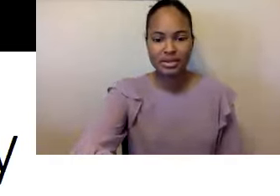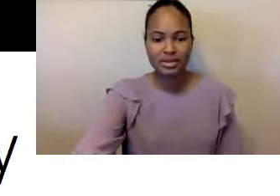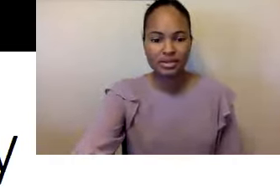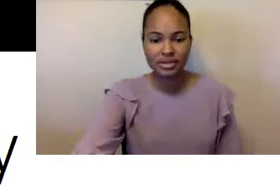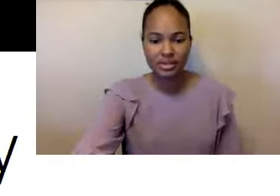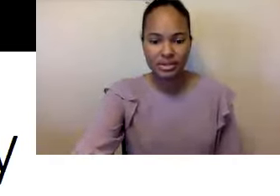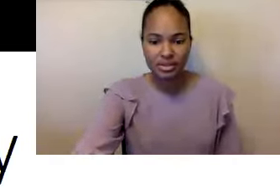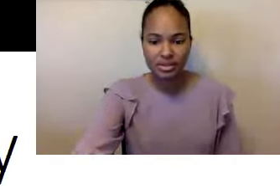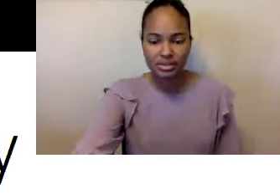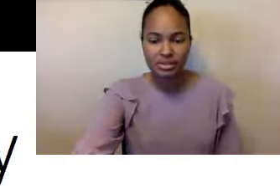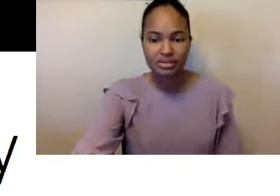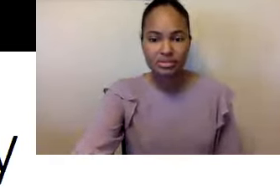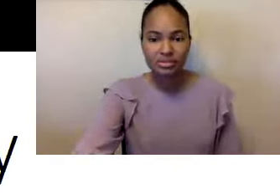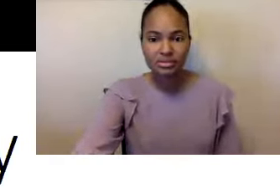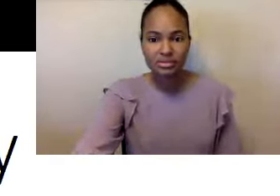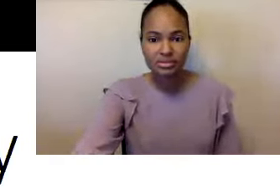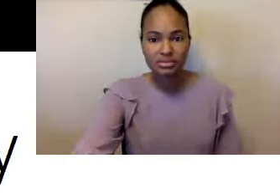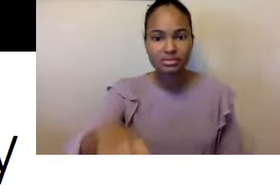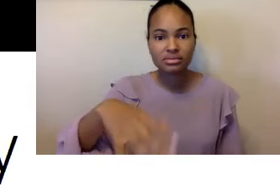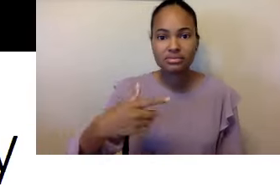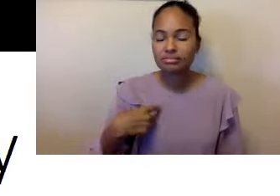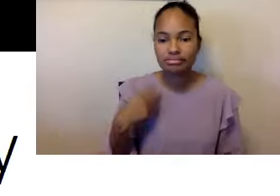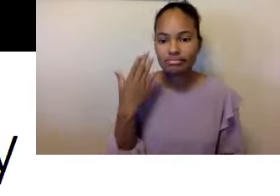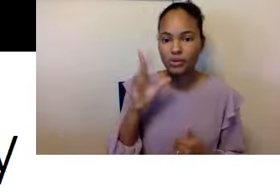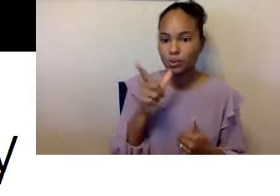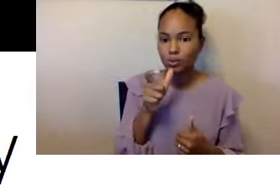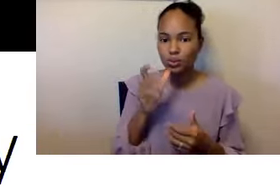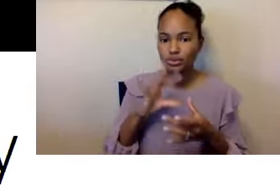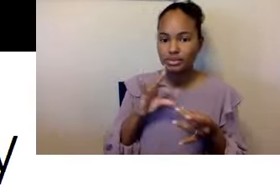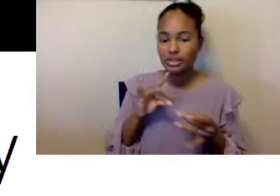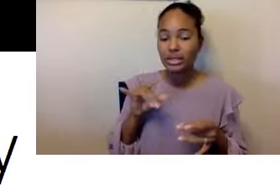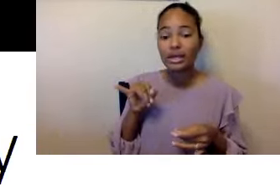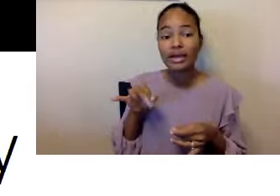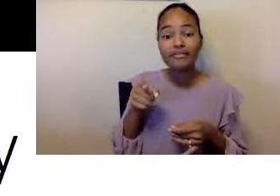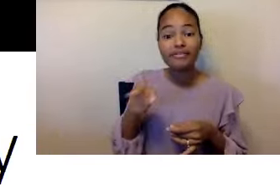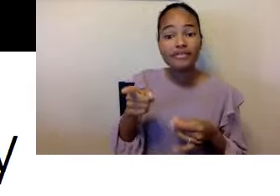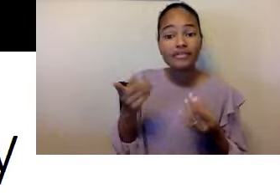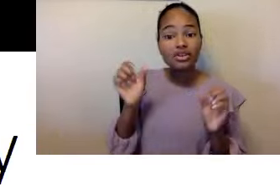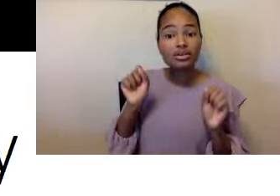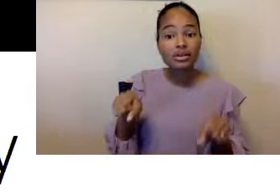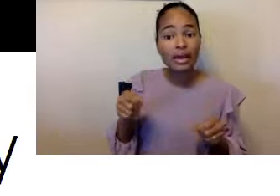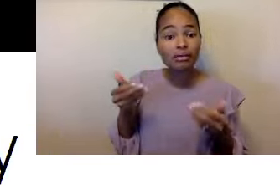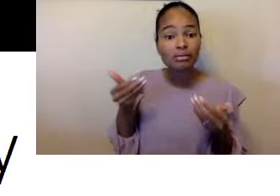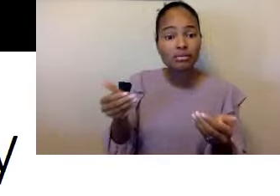Okay. if you would like to, I don't know if somebody can privately message one of